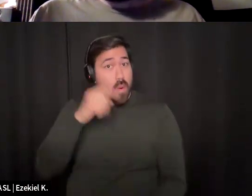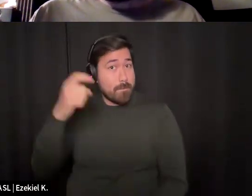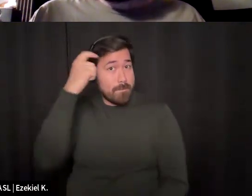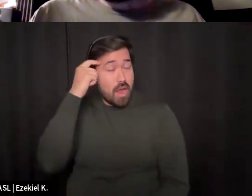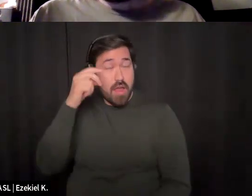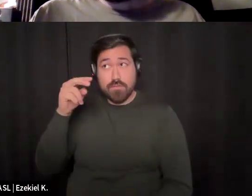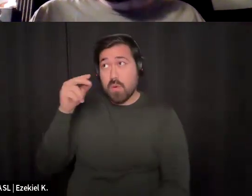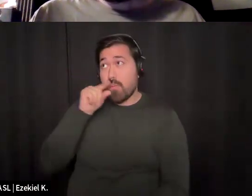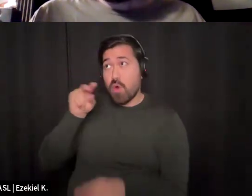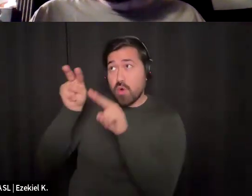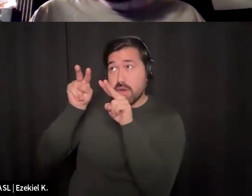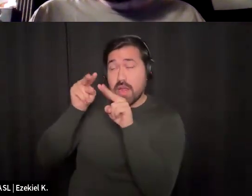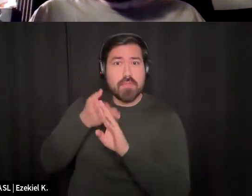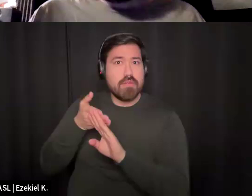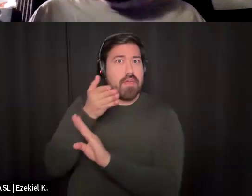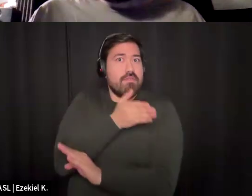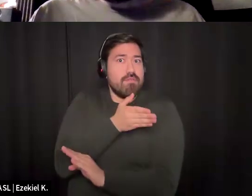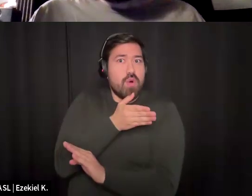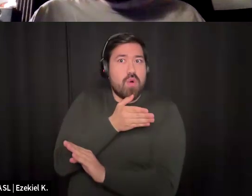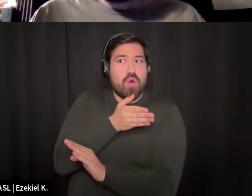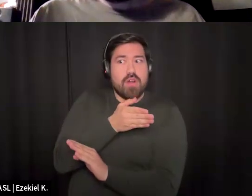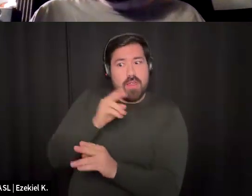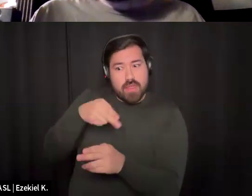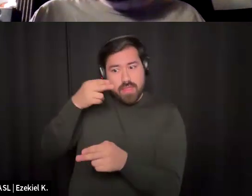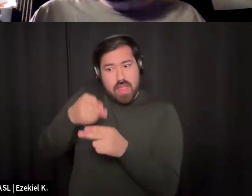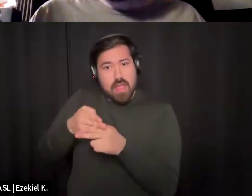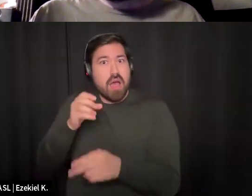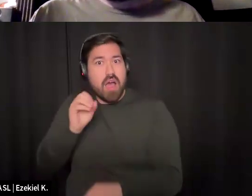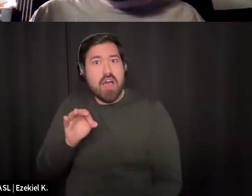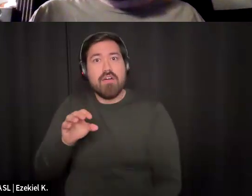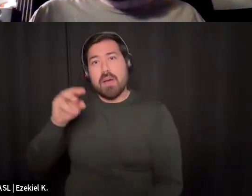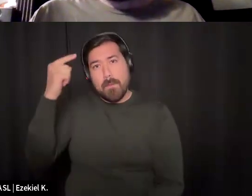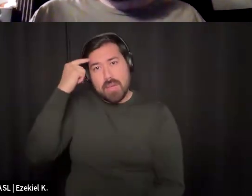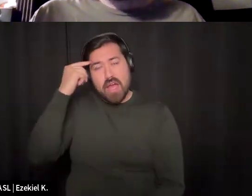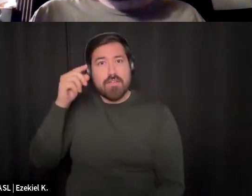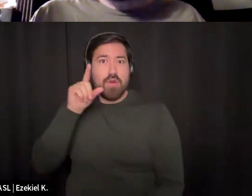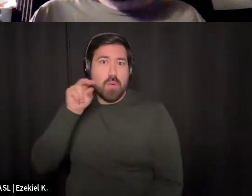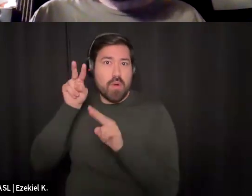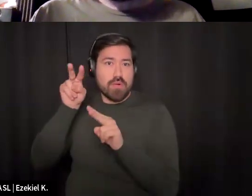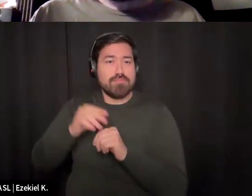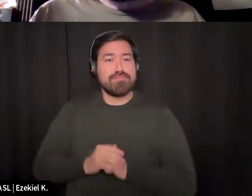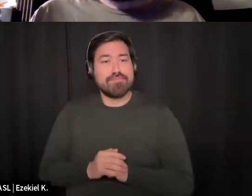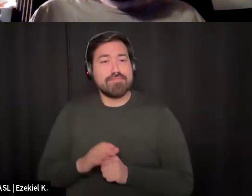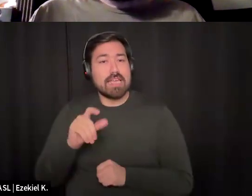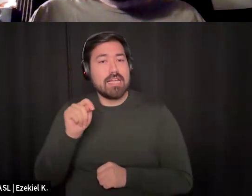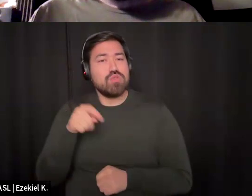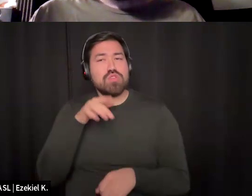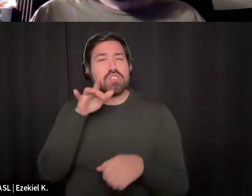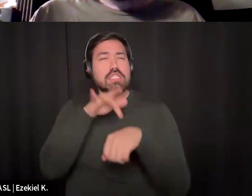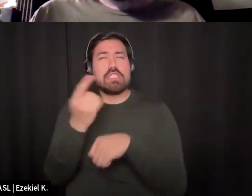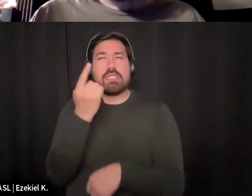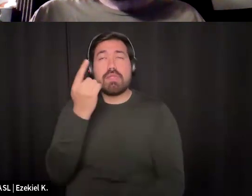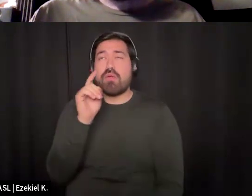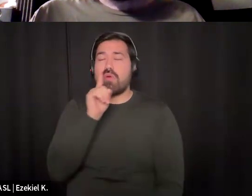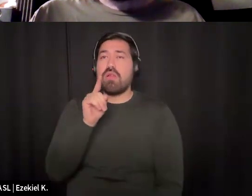very first experience before I even had the words for it. Mhm. You touch on something right there, Kalina, that